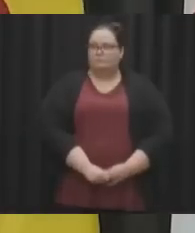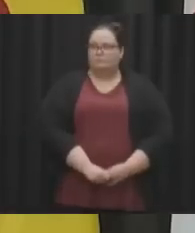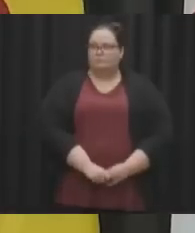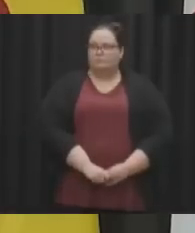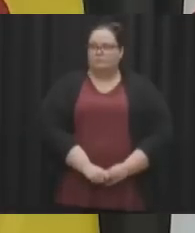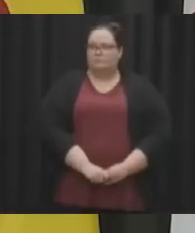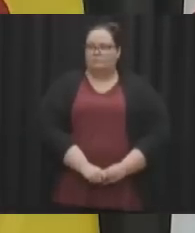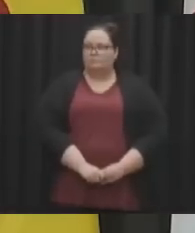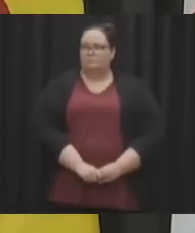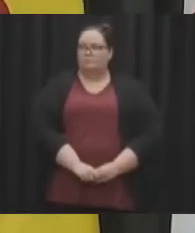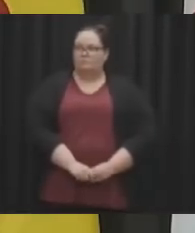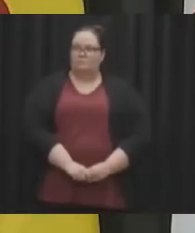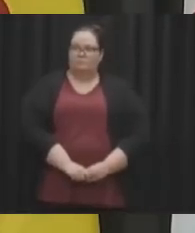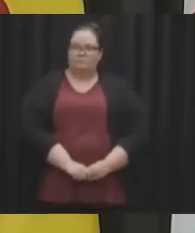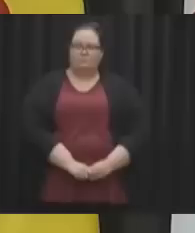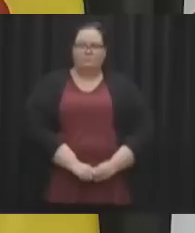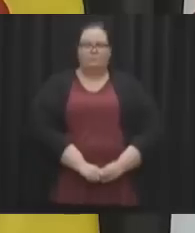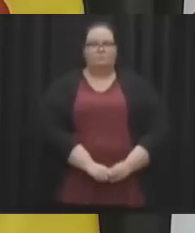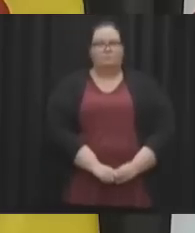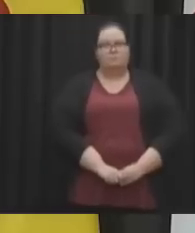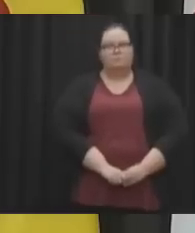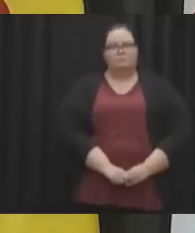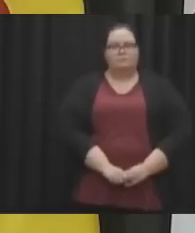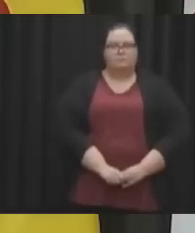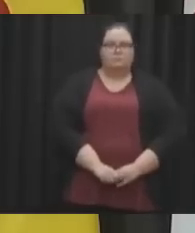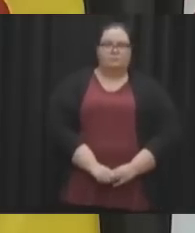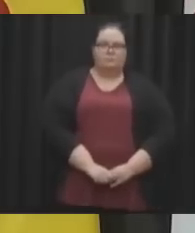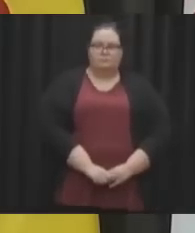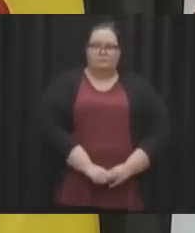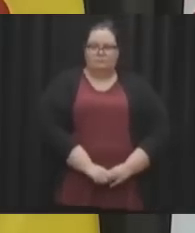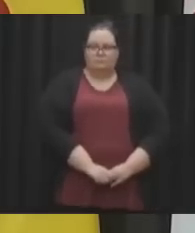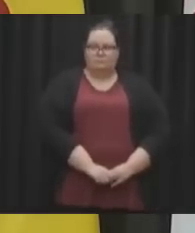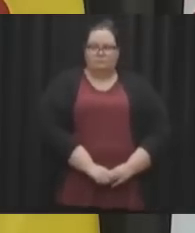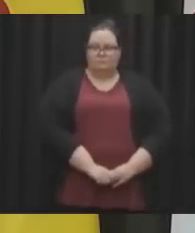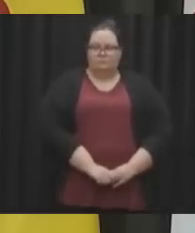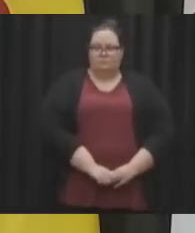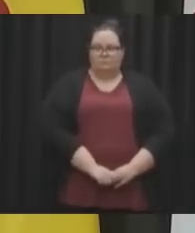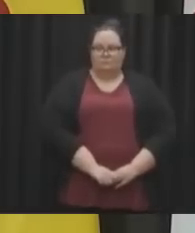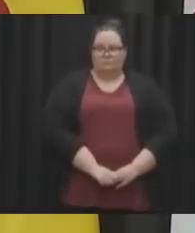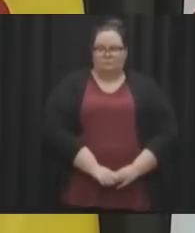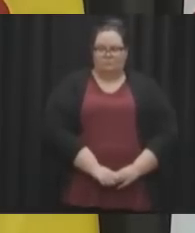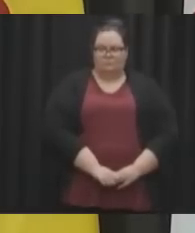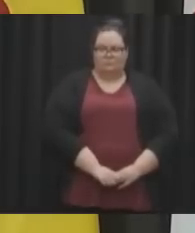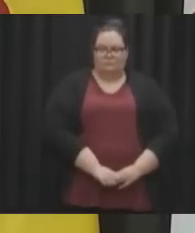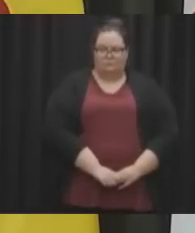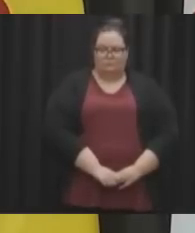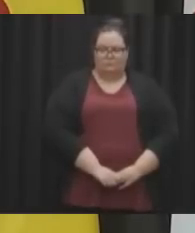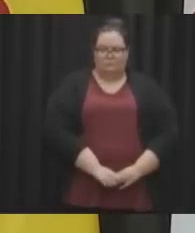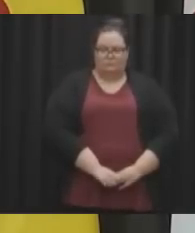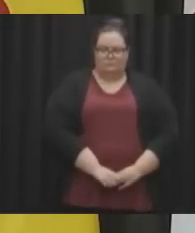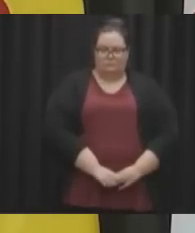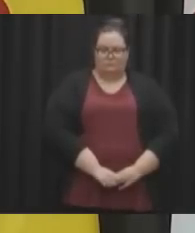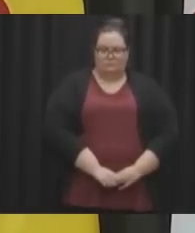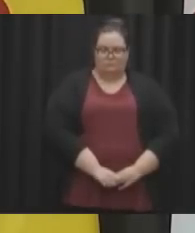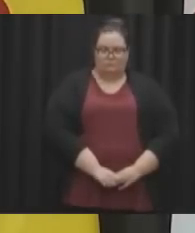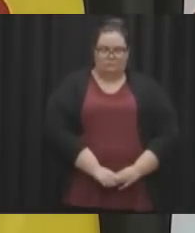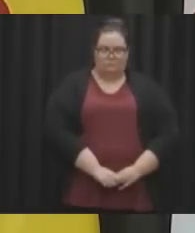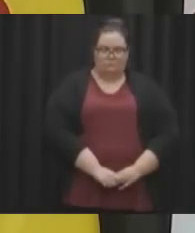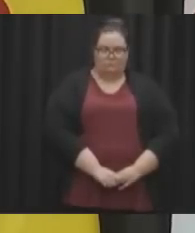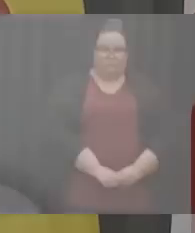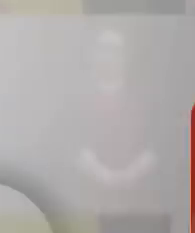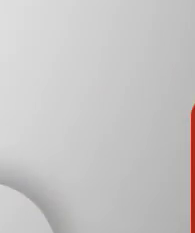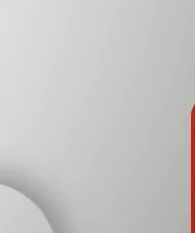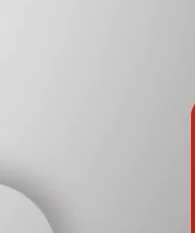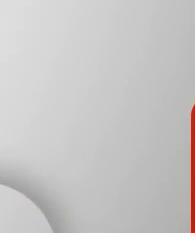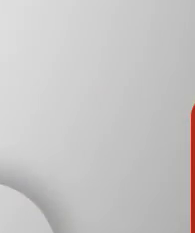Voilà la fin de notre mise à jour pour ce samedi. Merci beaucoup. That concludes today's update for Saturday. Thank you very much.